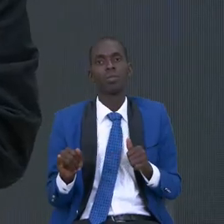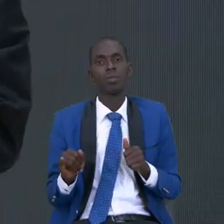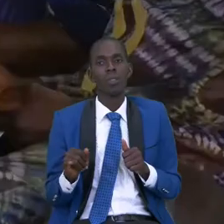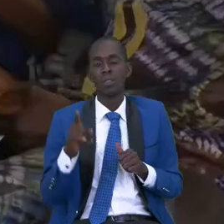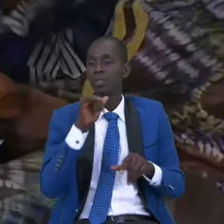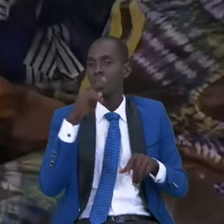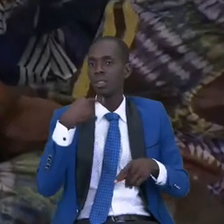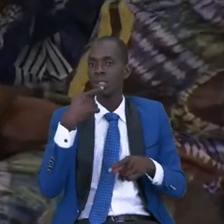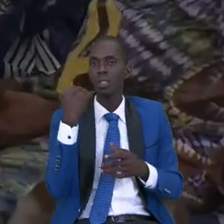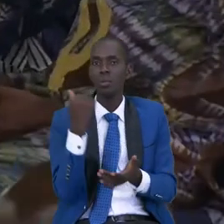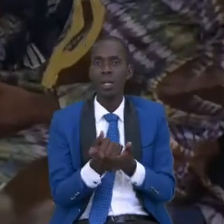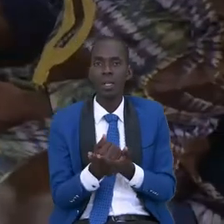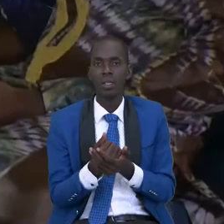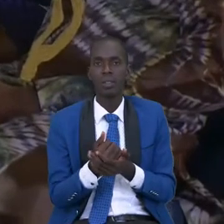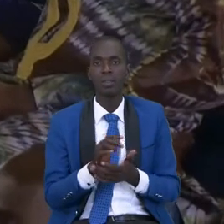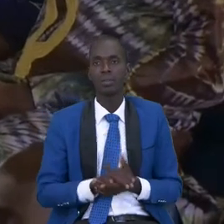amen. Amen.